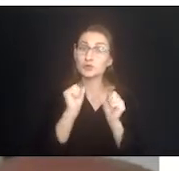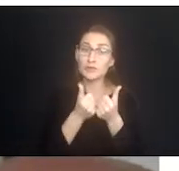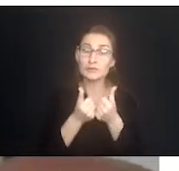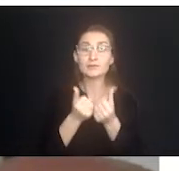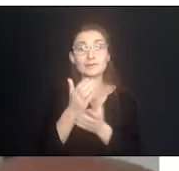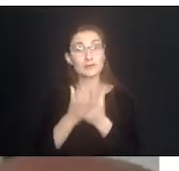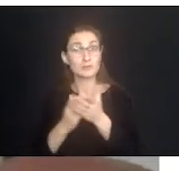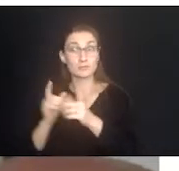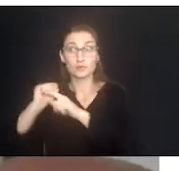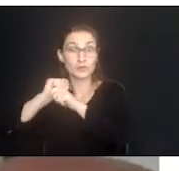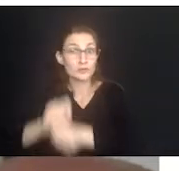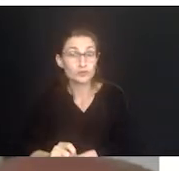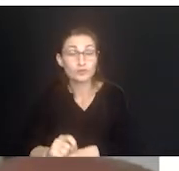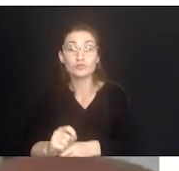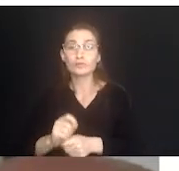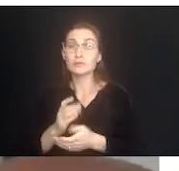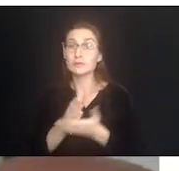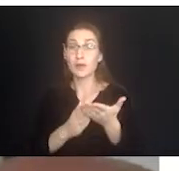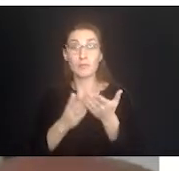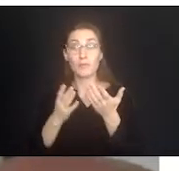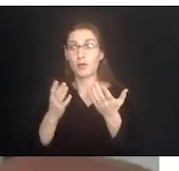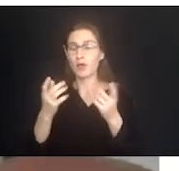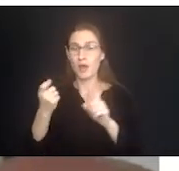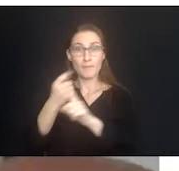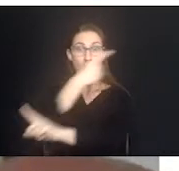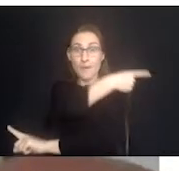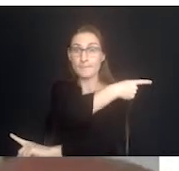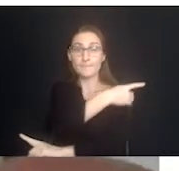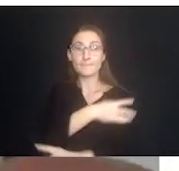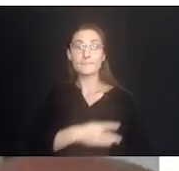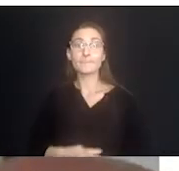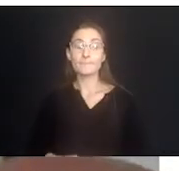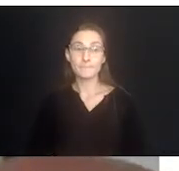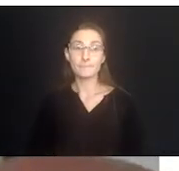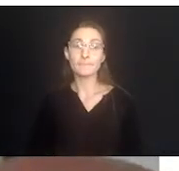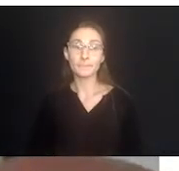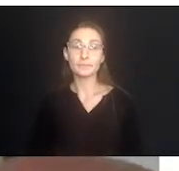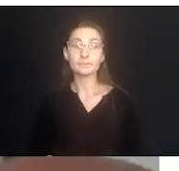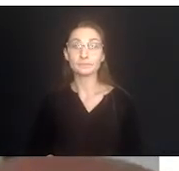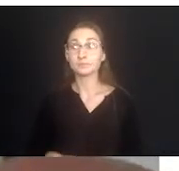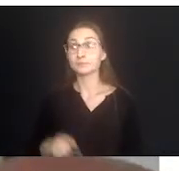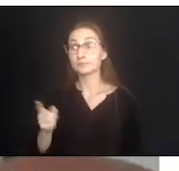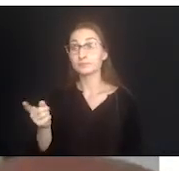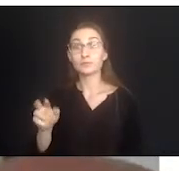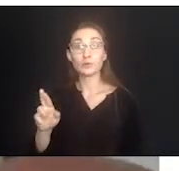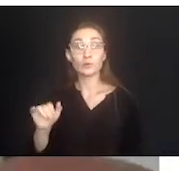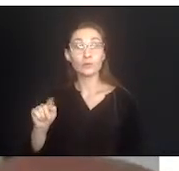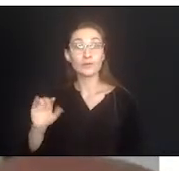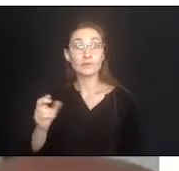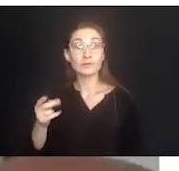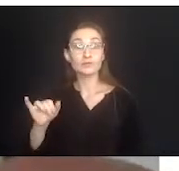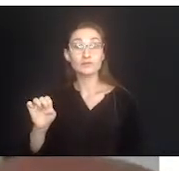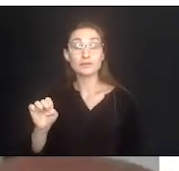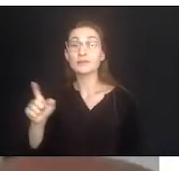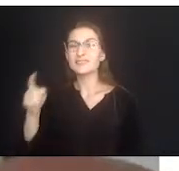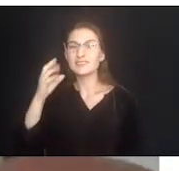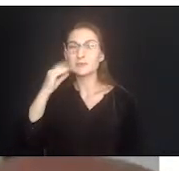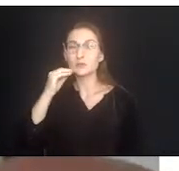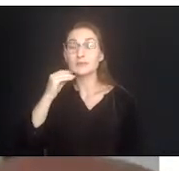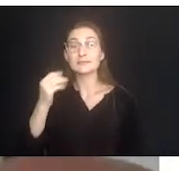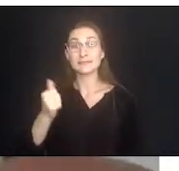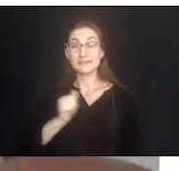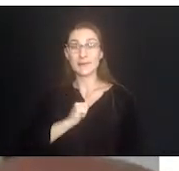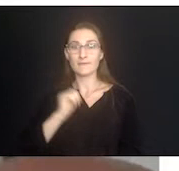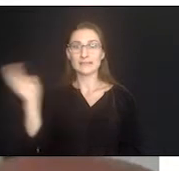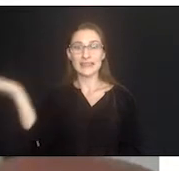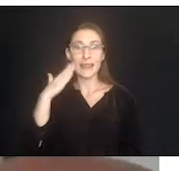years, some traditional, some challenging, and some just plain right extraordinary. We had some very dark times. Richie had started